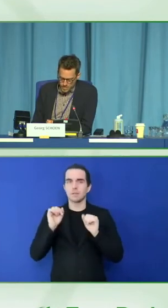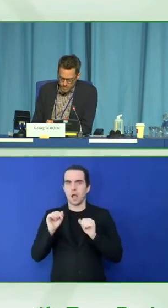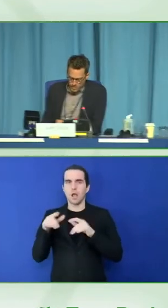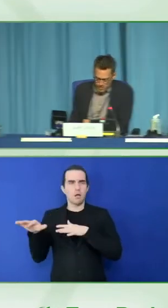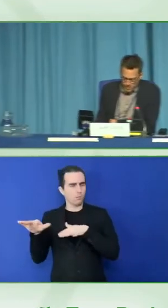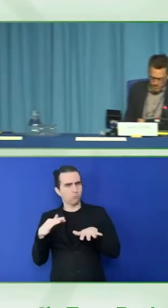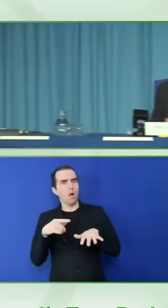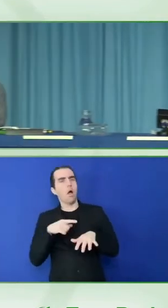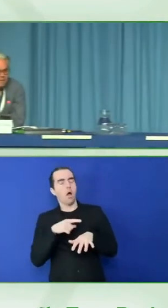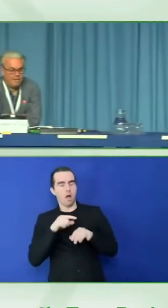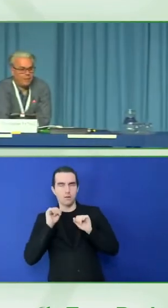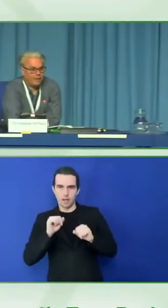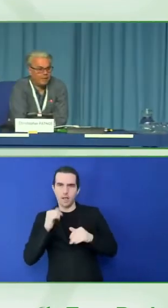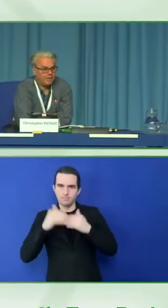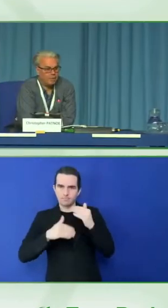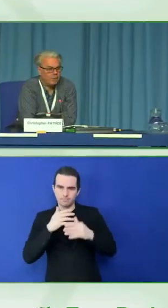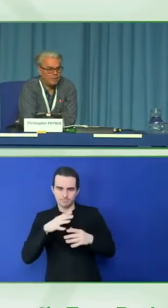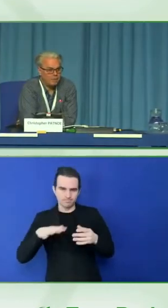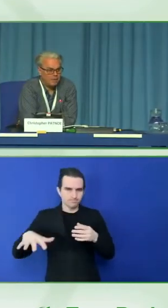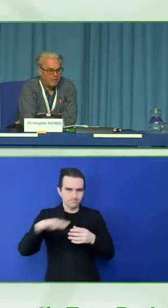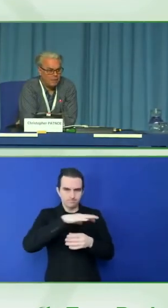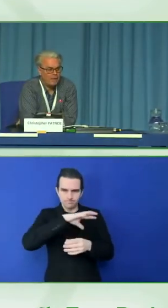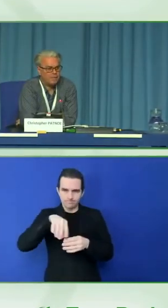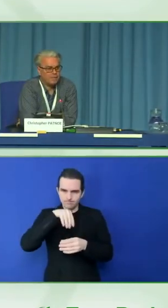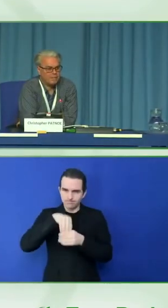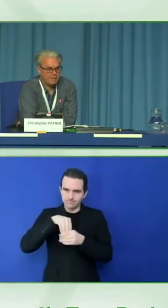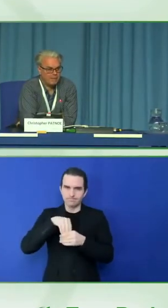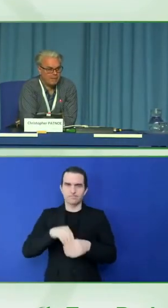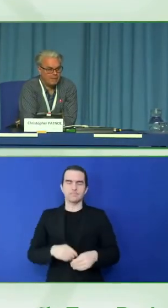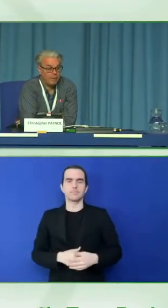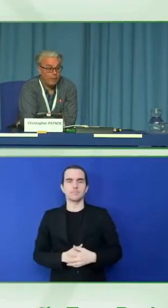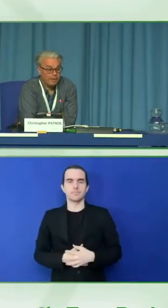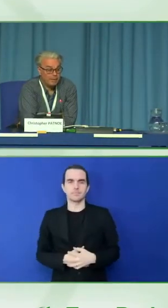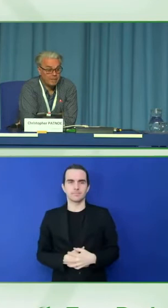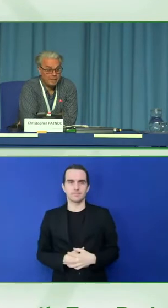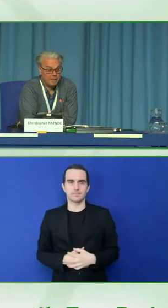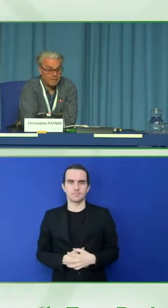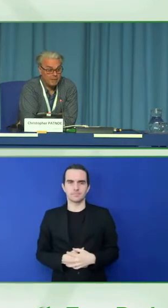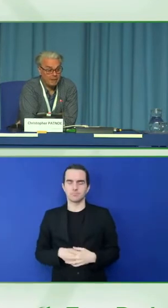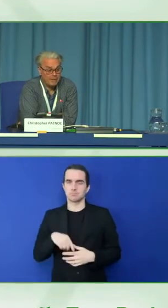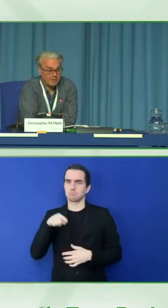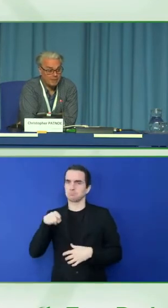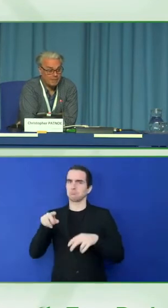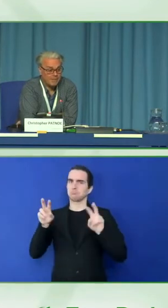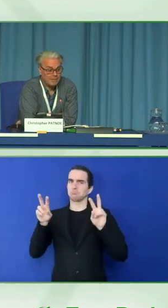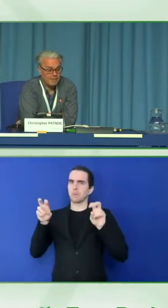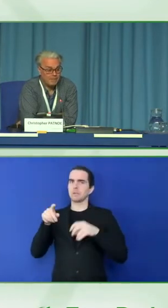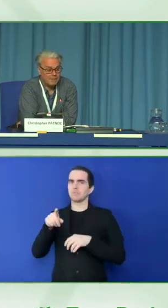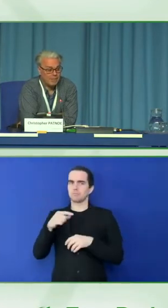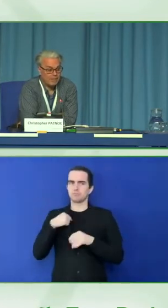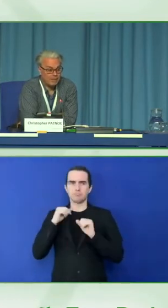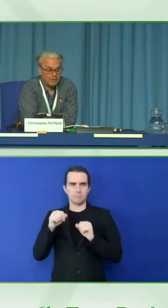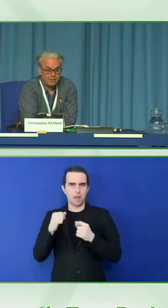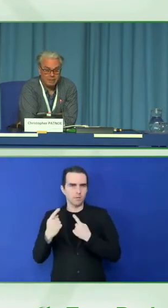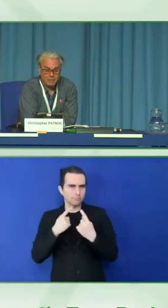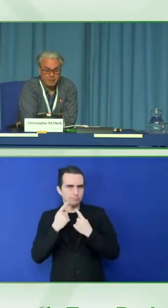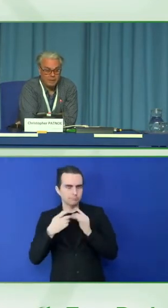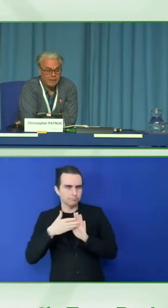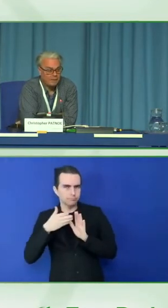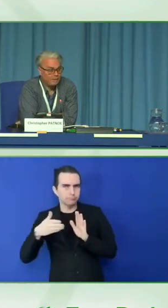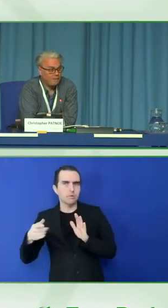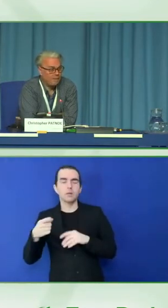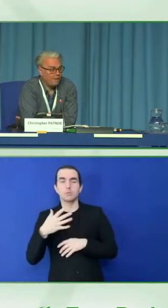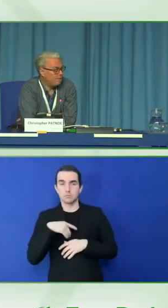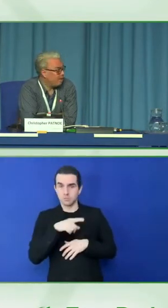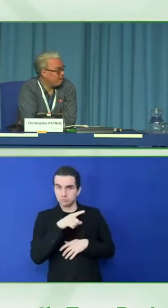significant problem, and it is everywhere in the world. Awareness of disability, awareness of accessibility options has been a challenge. I